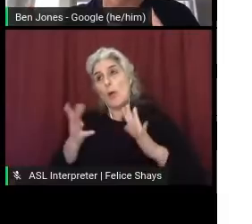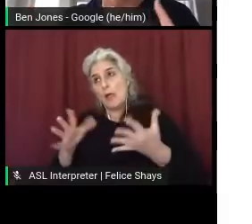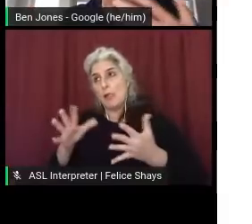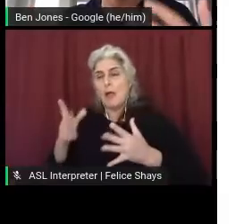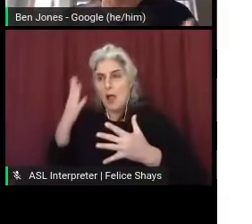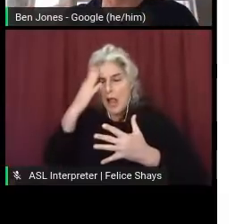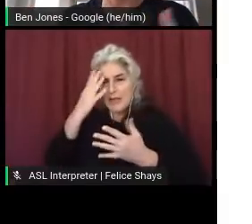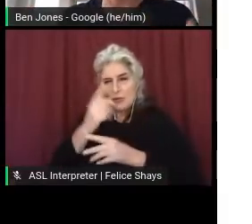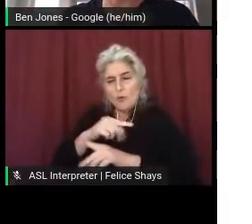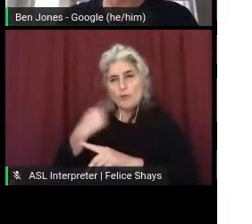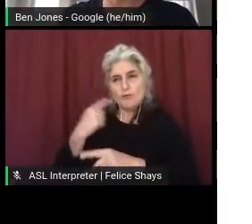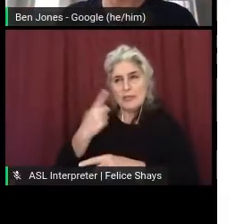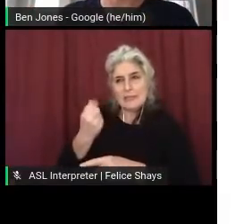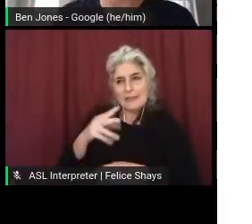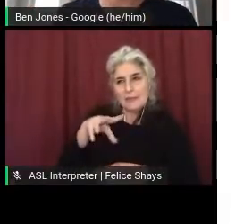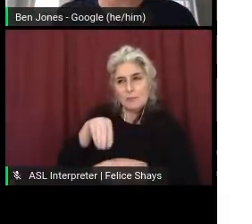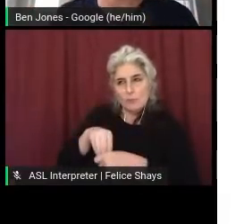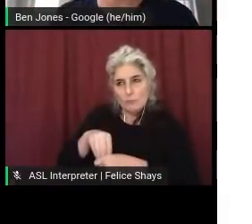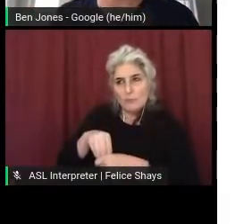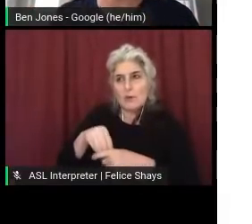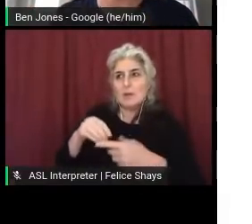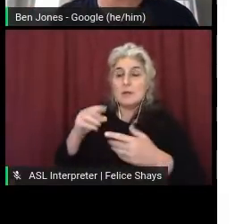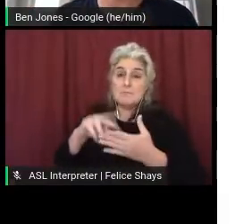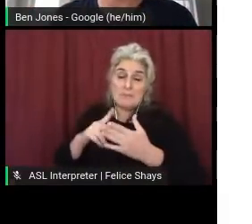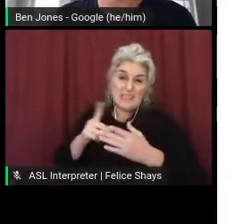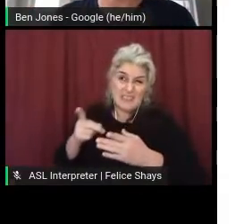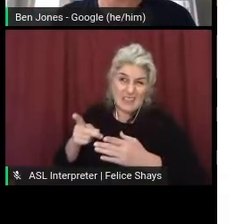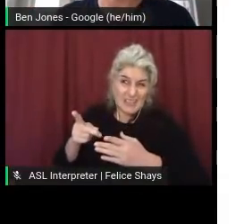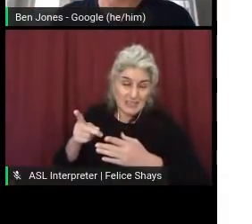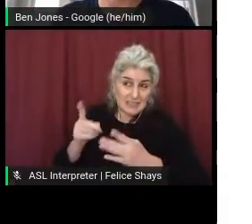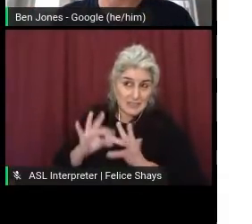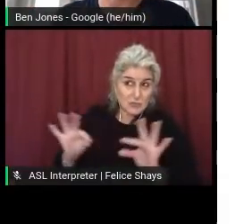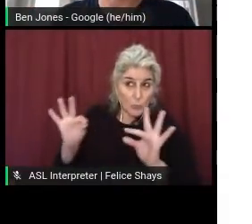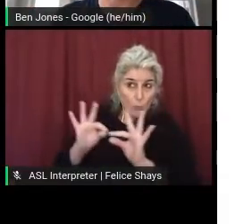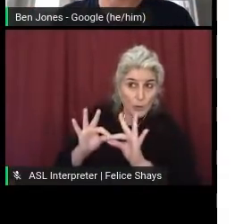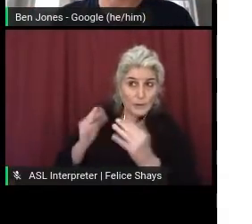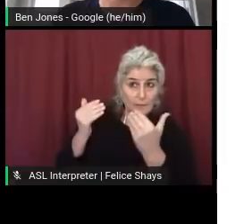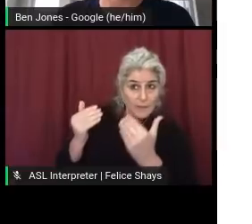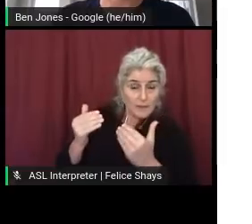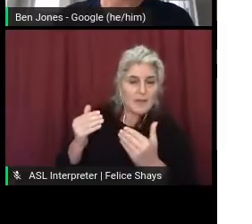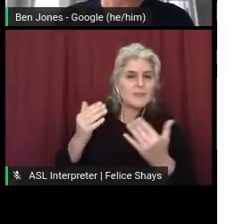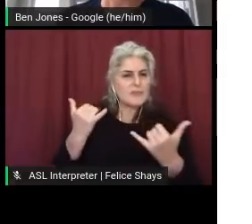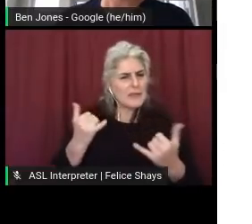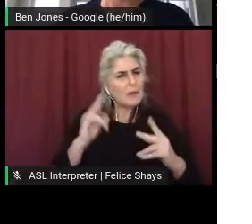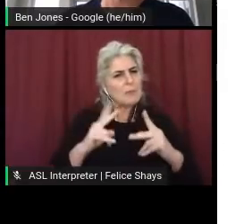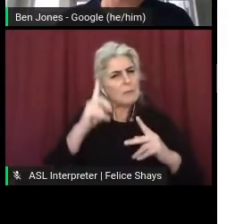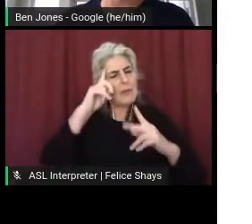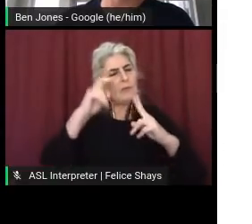So a subtle evolution there in terms of how people are thinking about how they're spending their time.